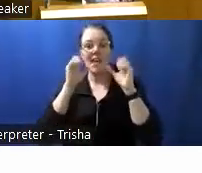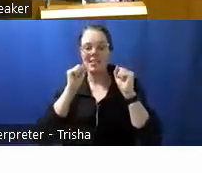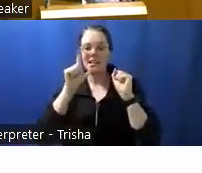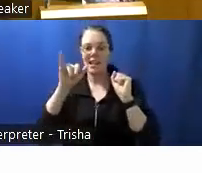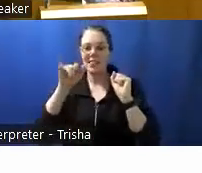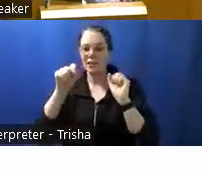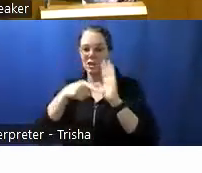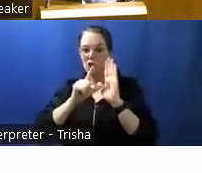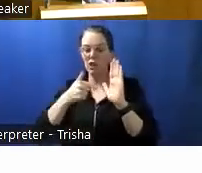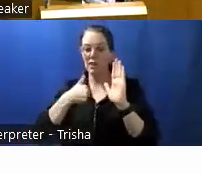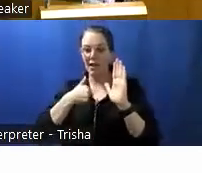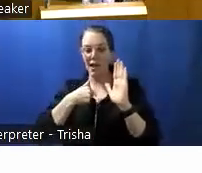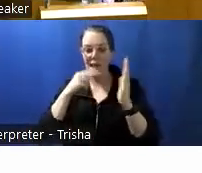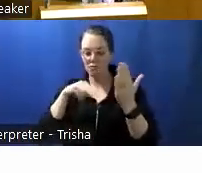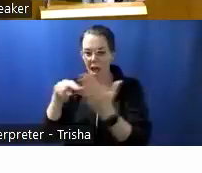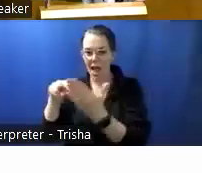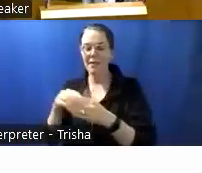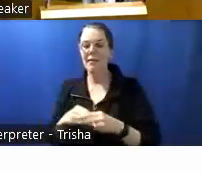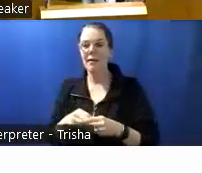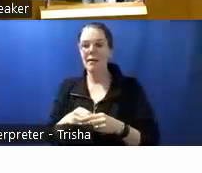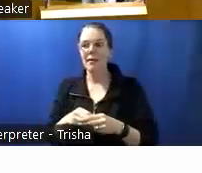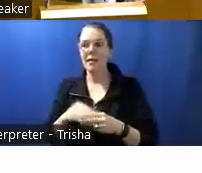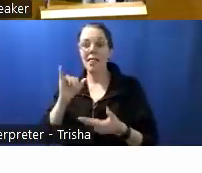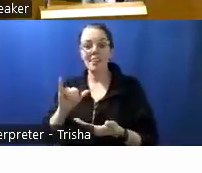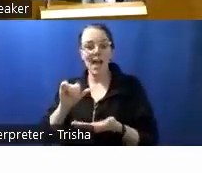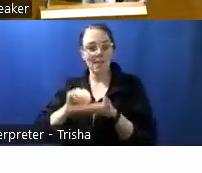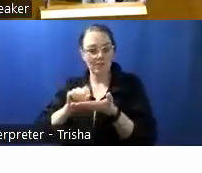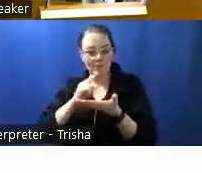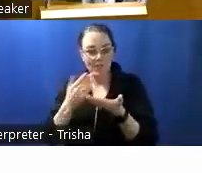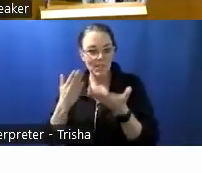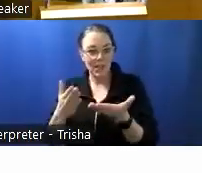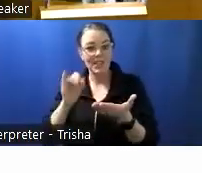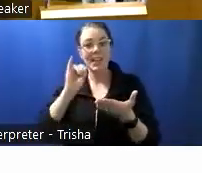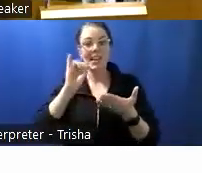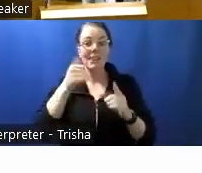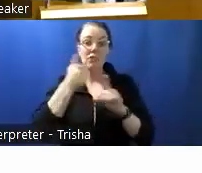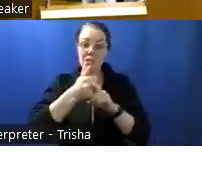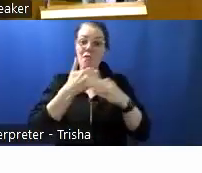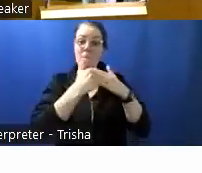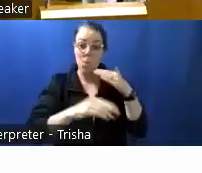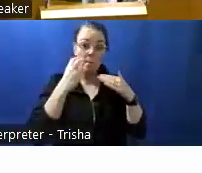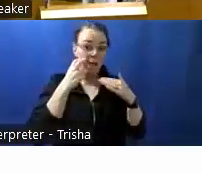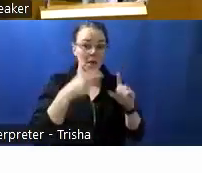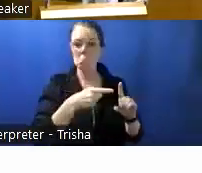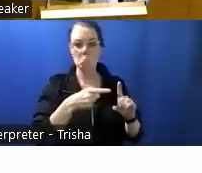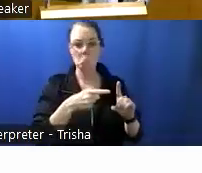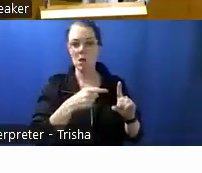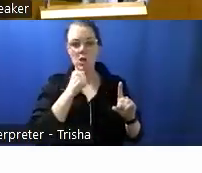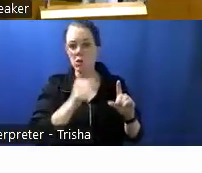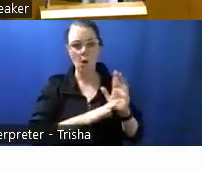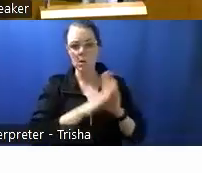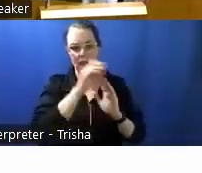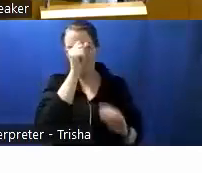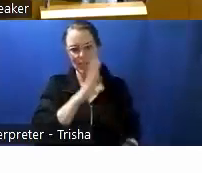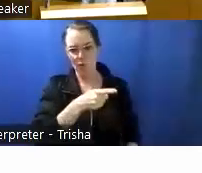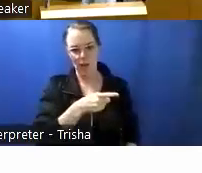of reviews out there from the last few years, which suggests that if you're born blind, you won't develop schizophrenia, right?